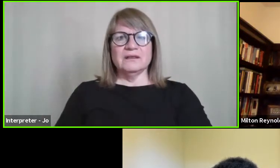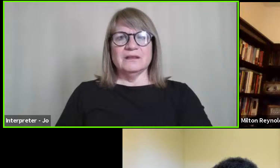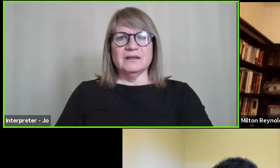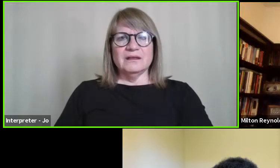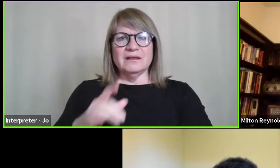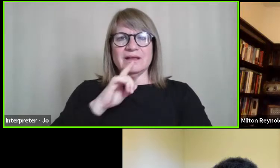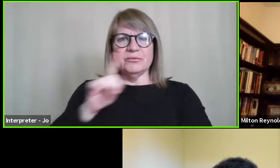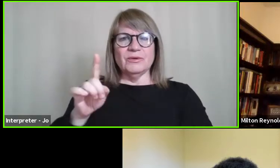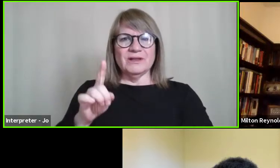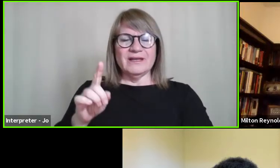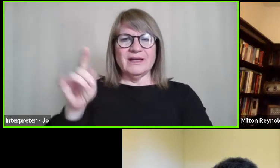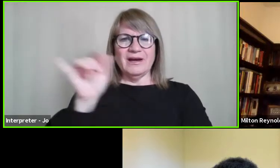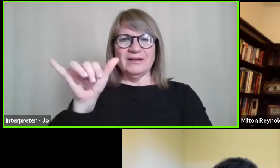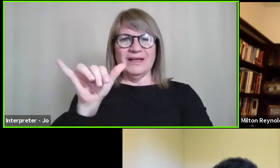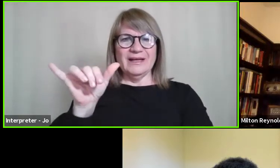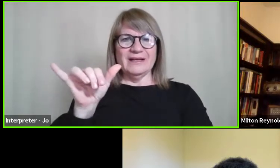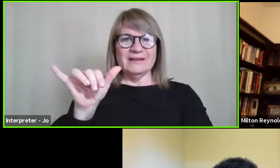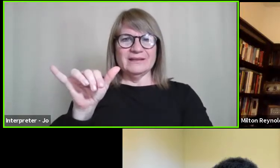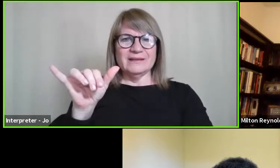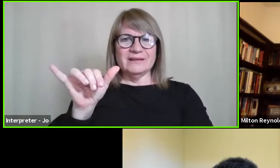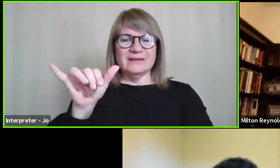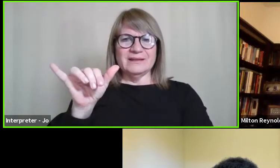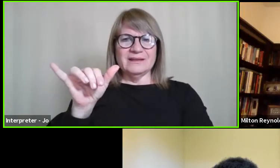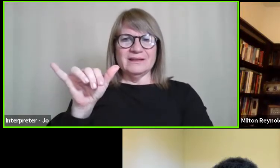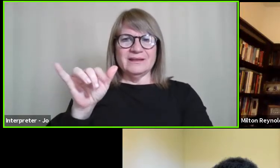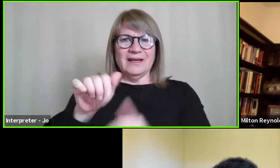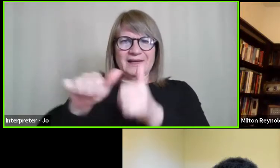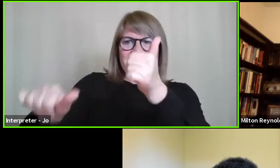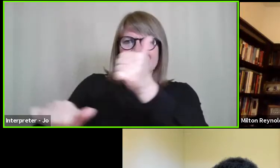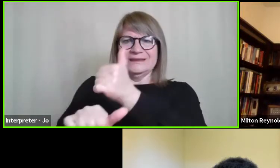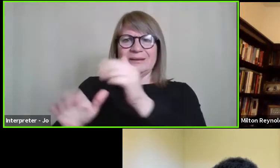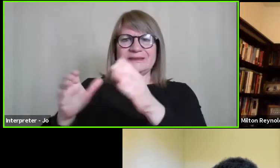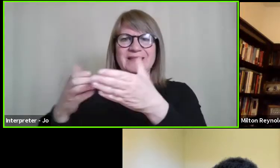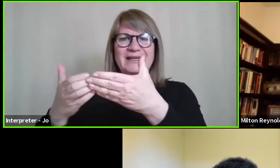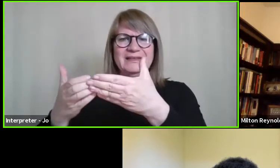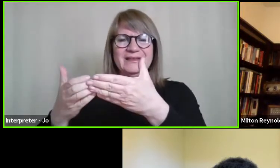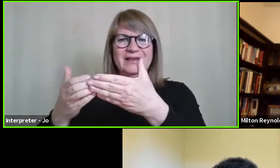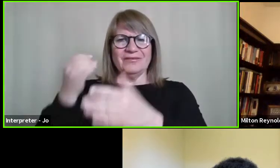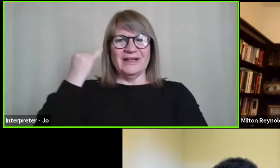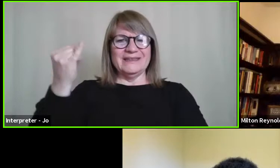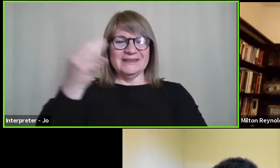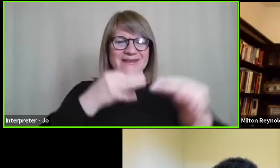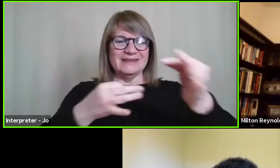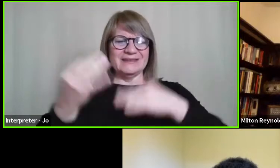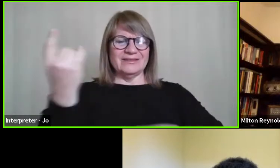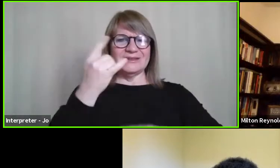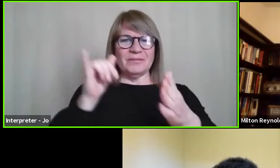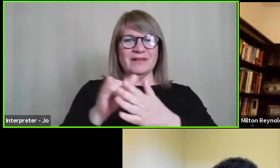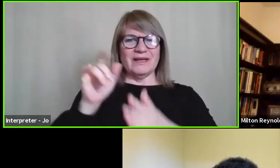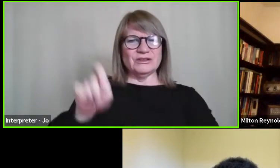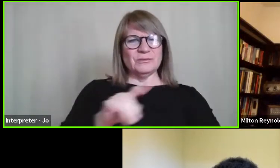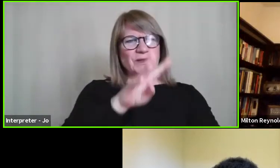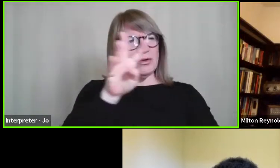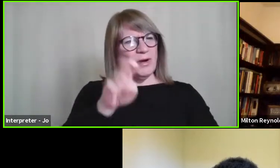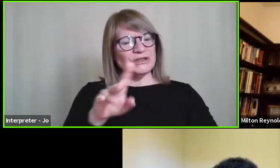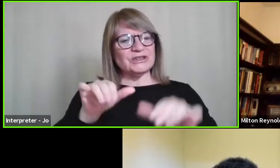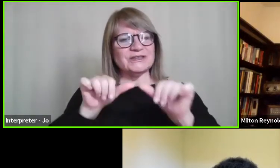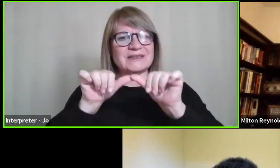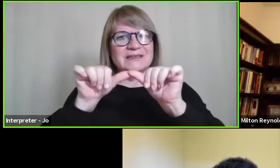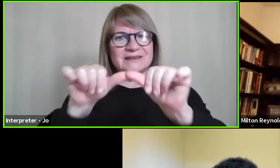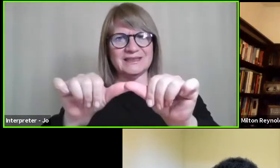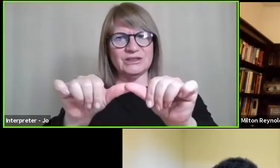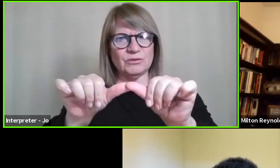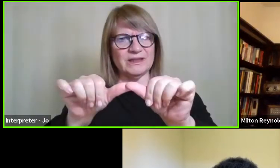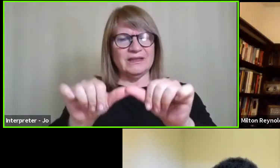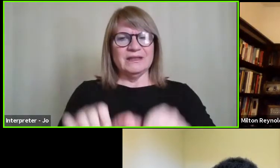foundation of many sets of ideas rather than things that need to be questioned uh uh continually uh in in